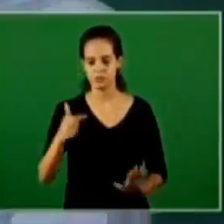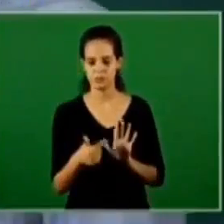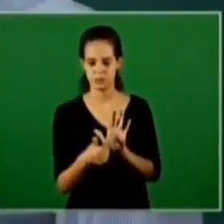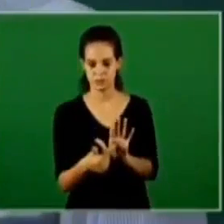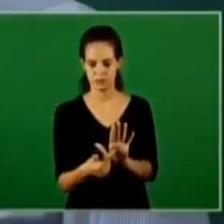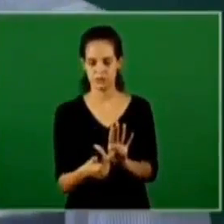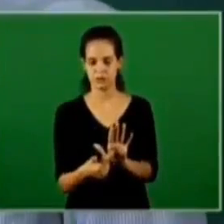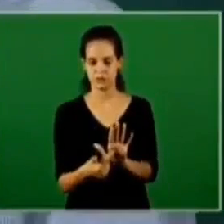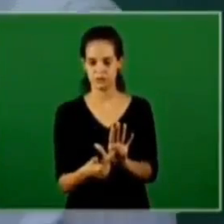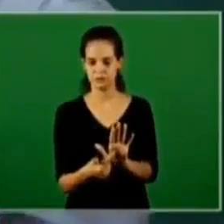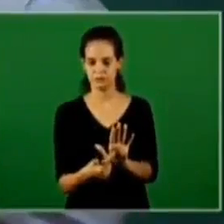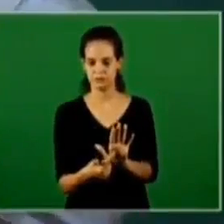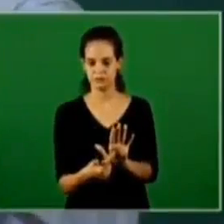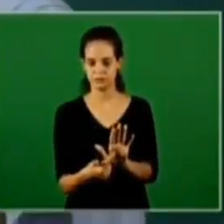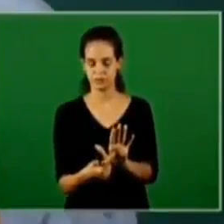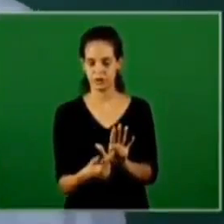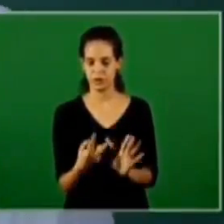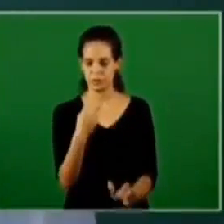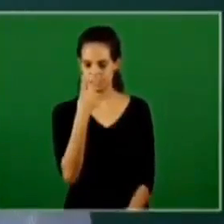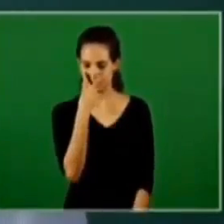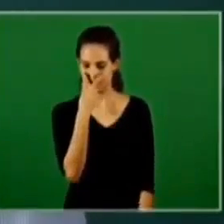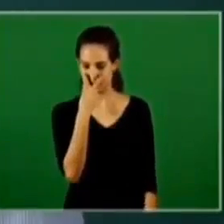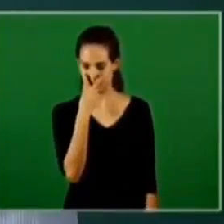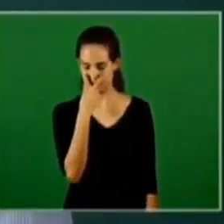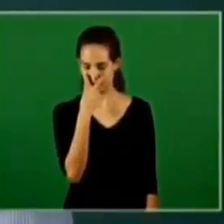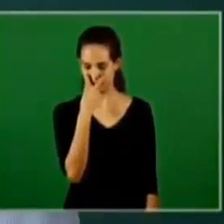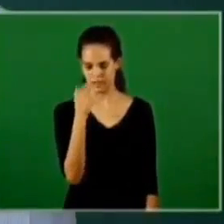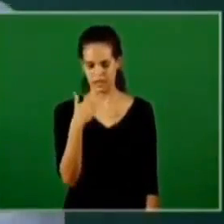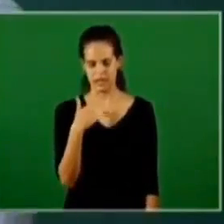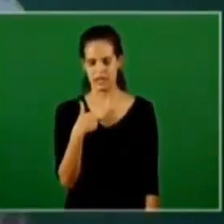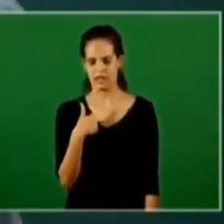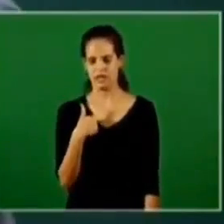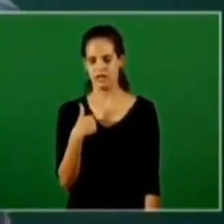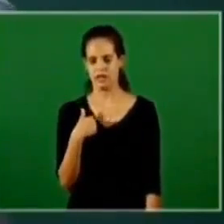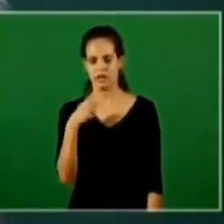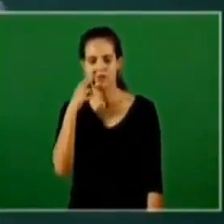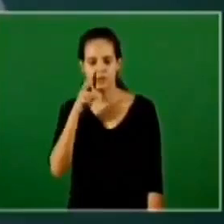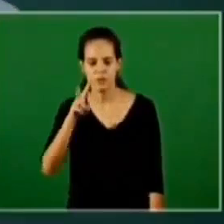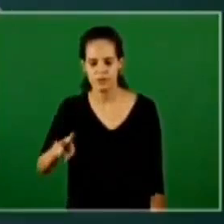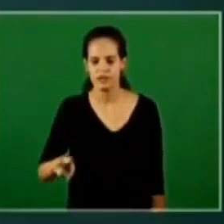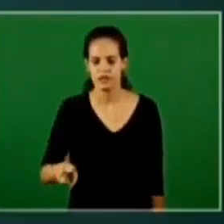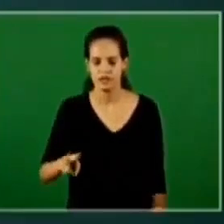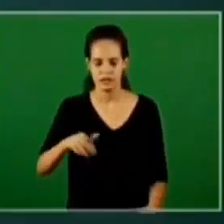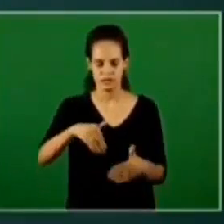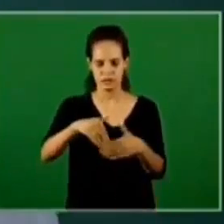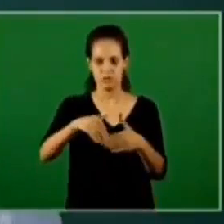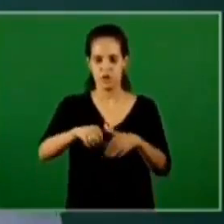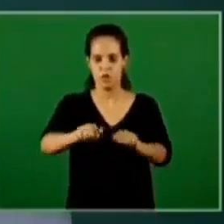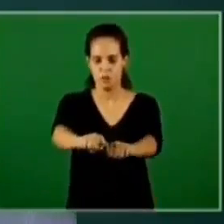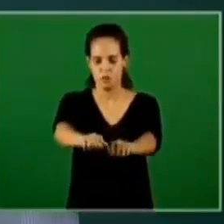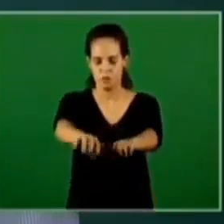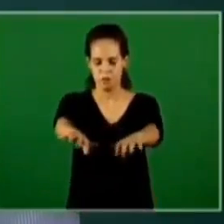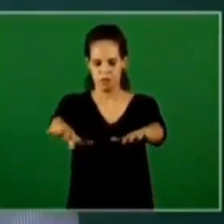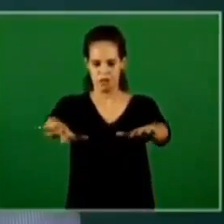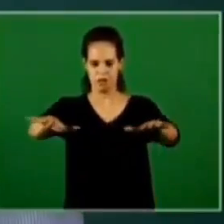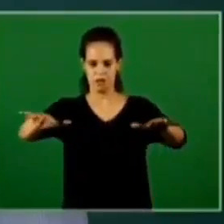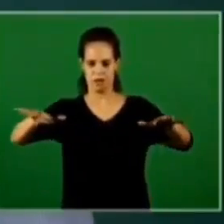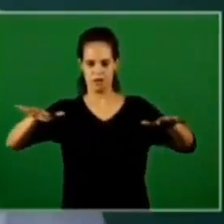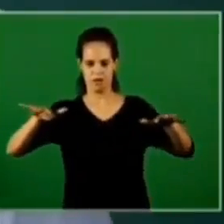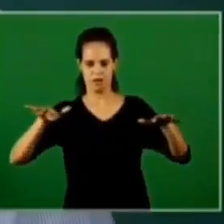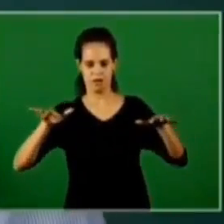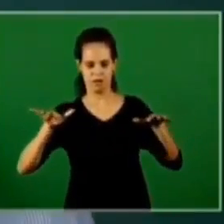given a vision, and I saw a great stadium, soccer stadium, and the whole world was there